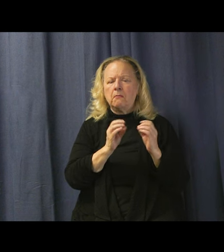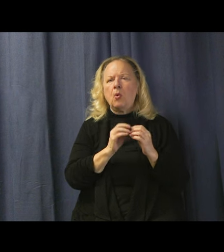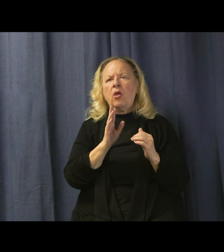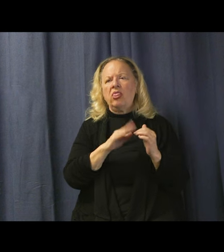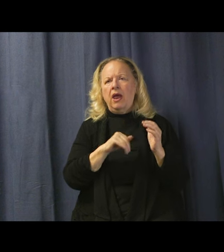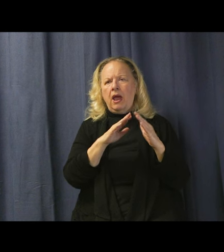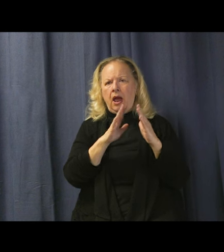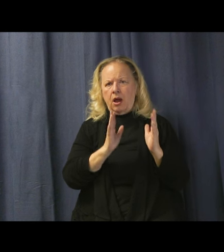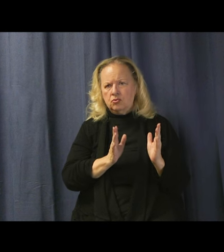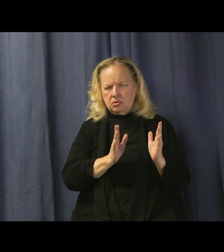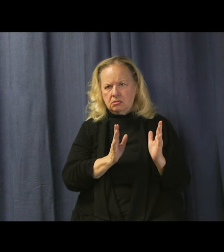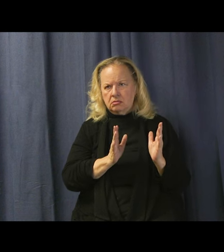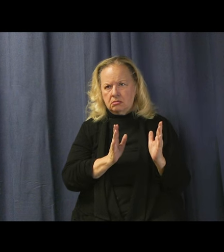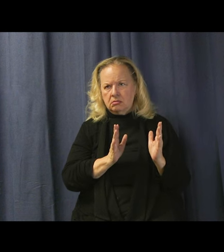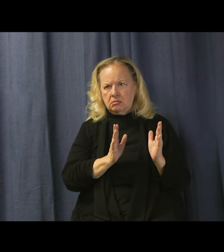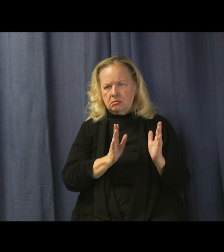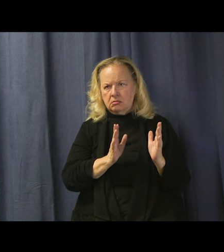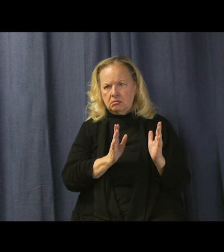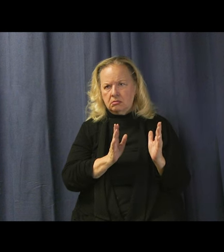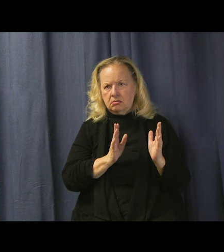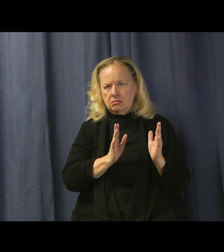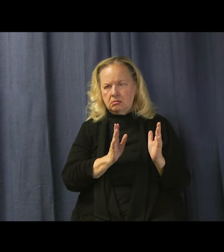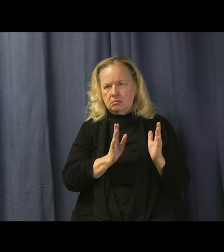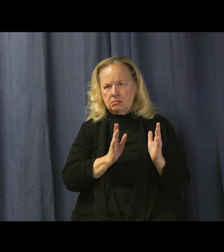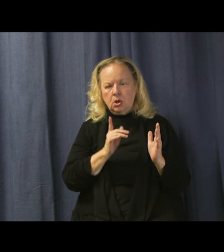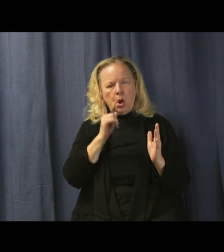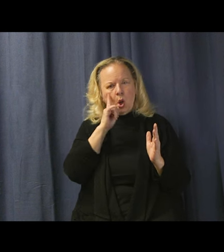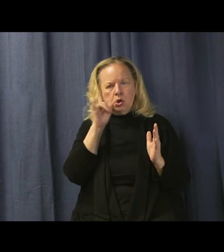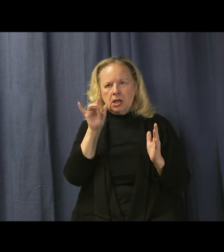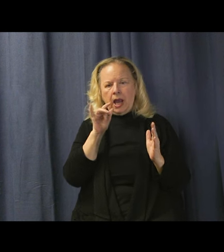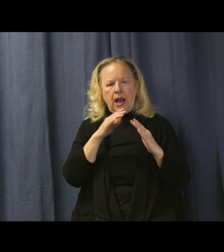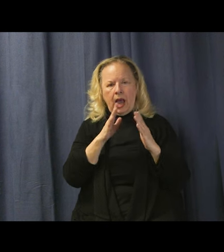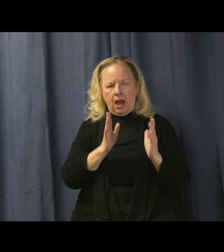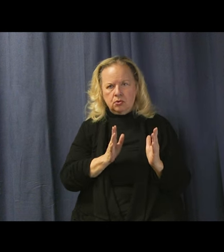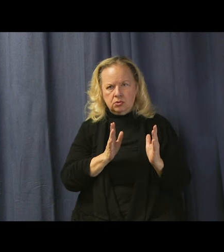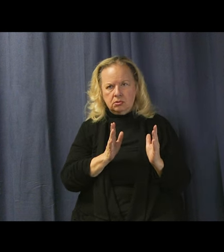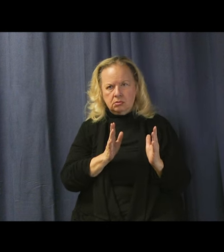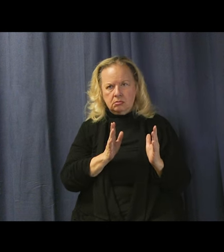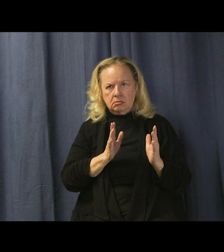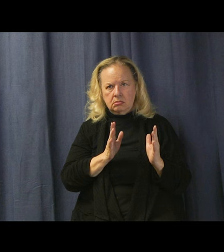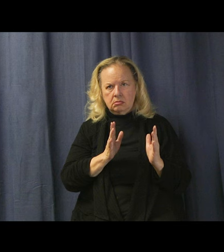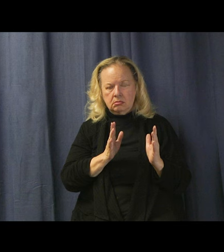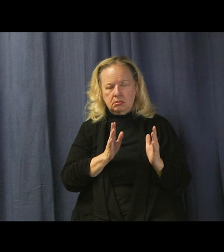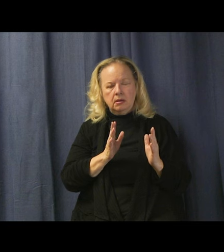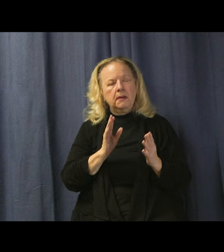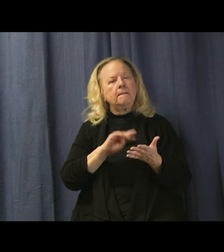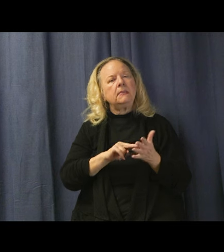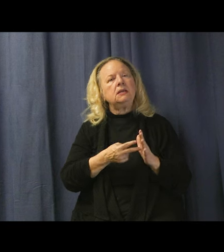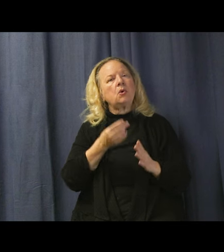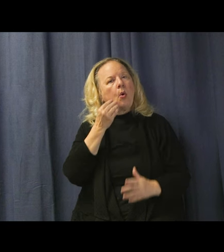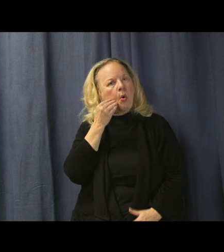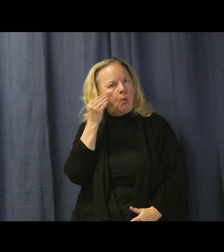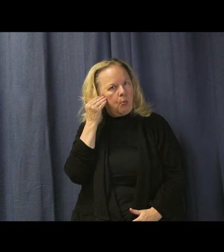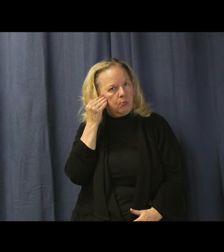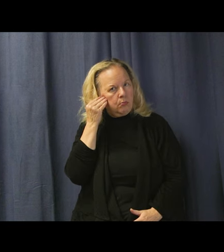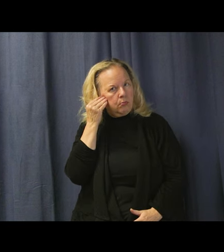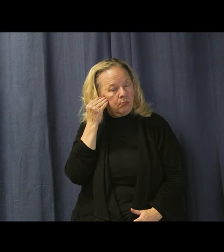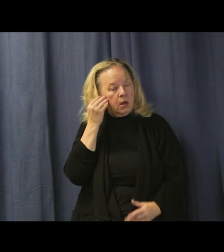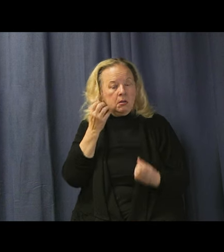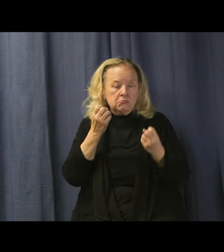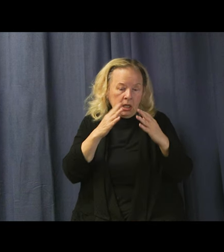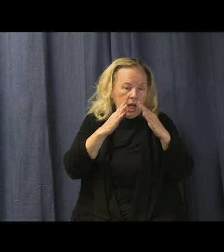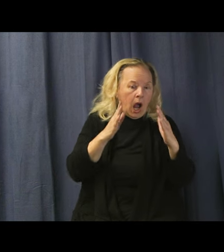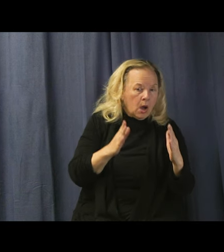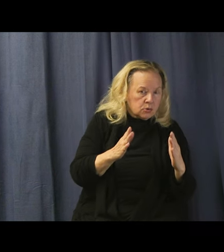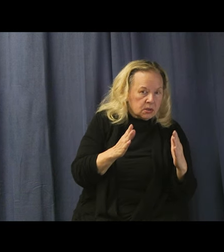house. Okay, you can see it looks just like a house, but more than that, it means a home. There's a lot of houses for